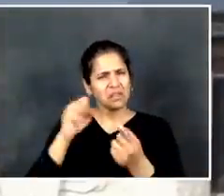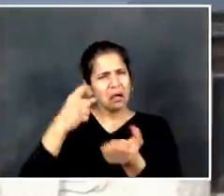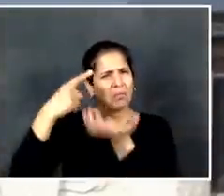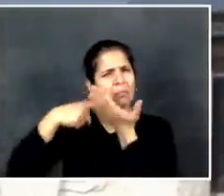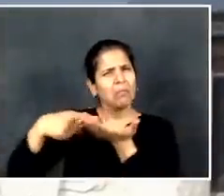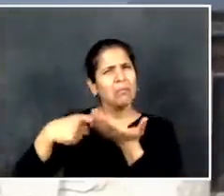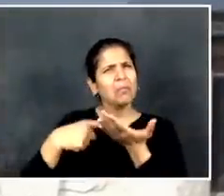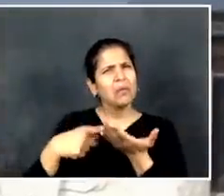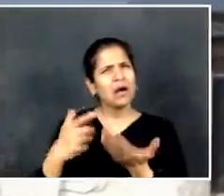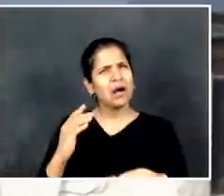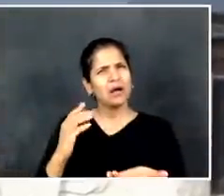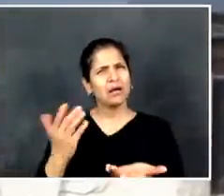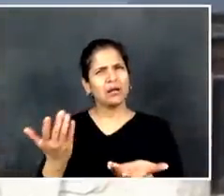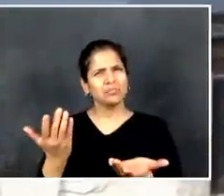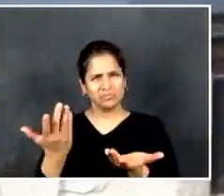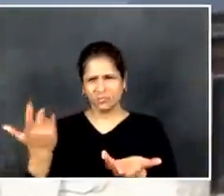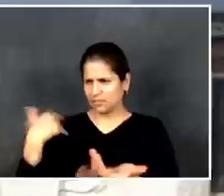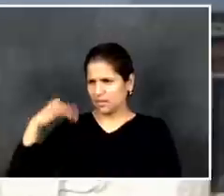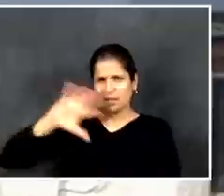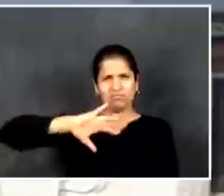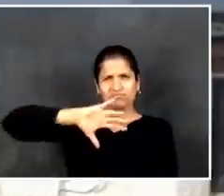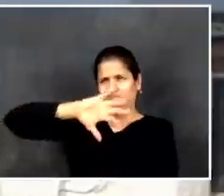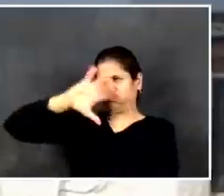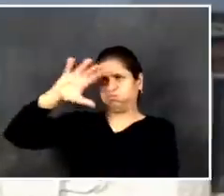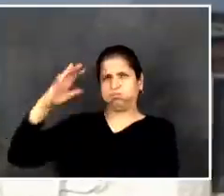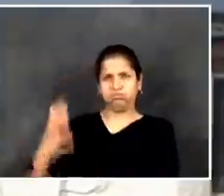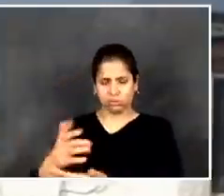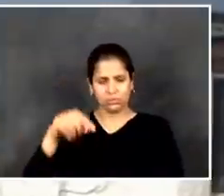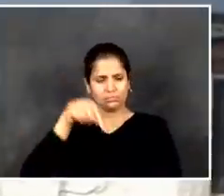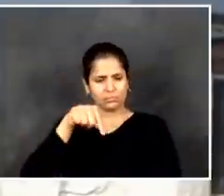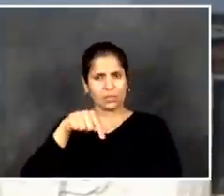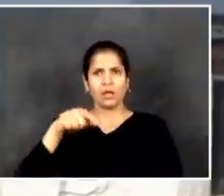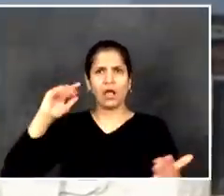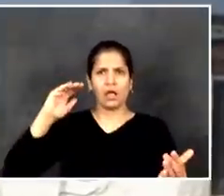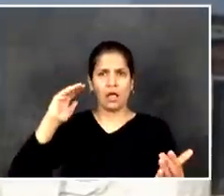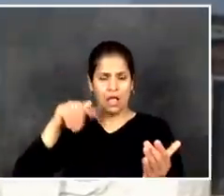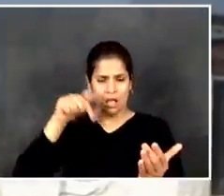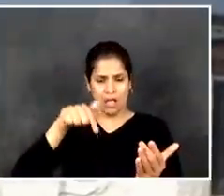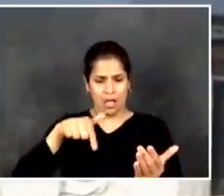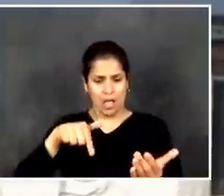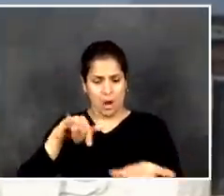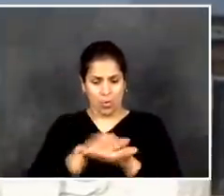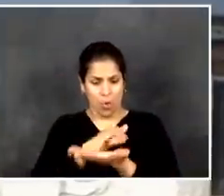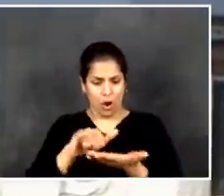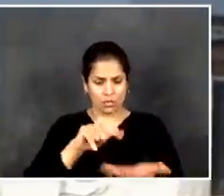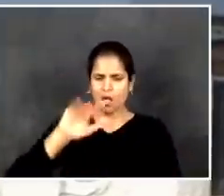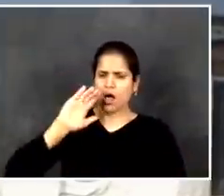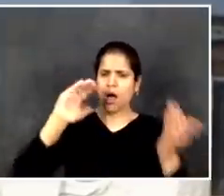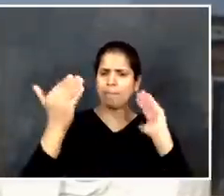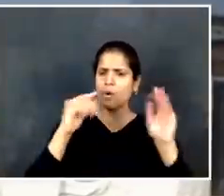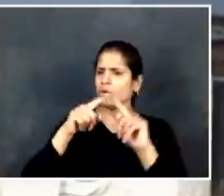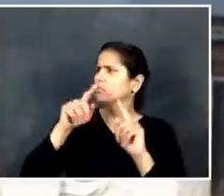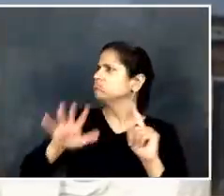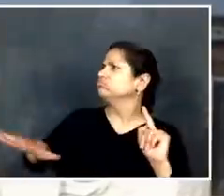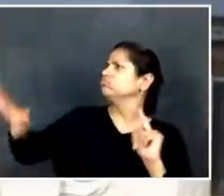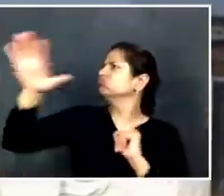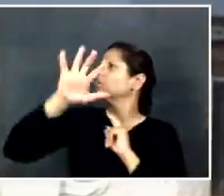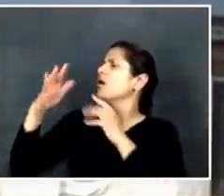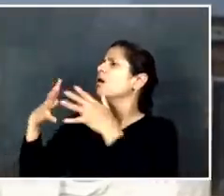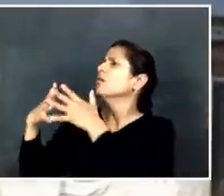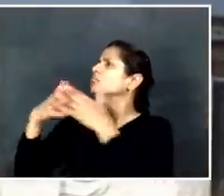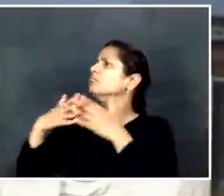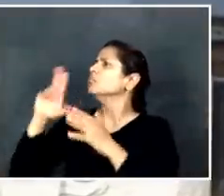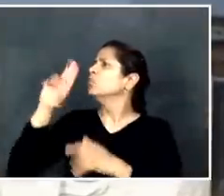you think other cities should emulate what New York City is doing? Yeah, Sean, it is a very, you said a mouthful there. It is a